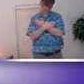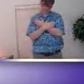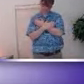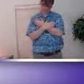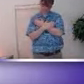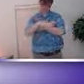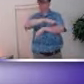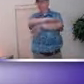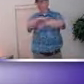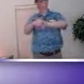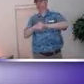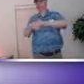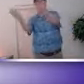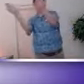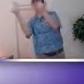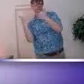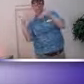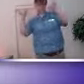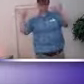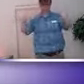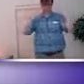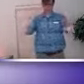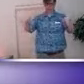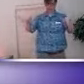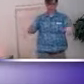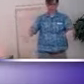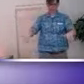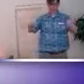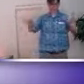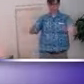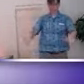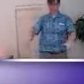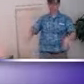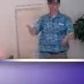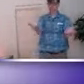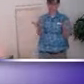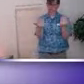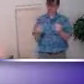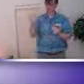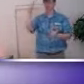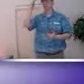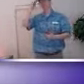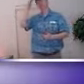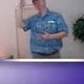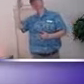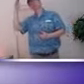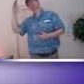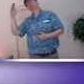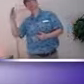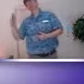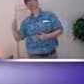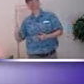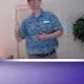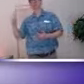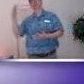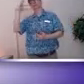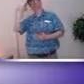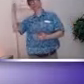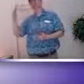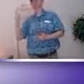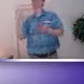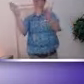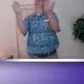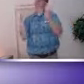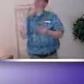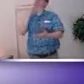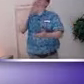brings stillness. Stillness brings knowing. Knowing brings truth. What